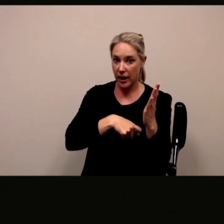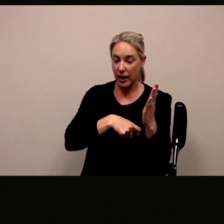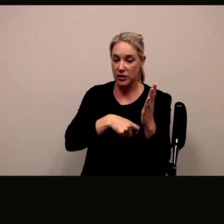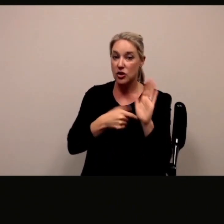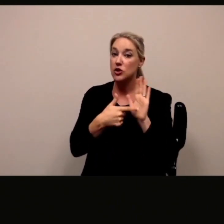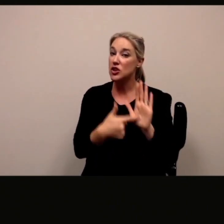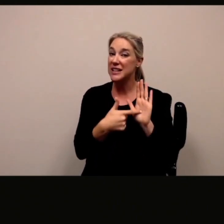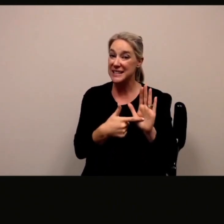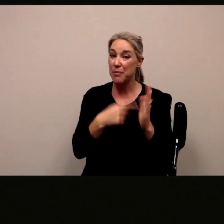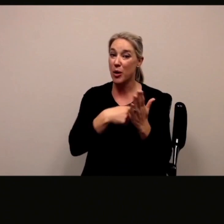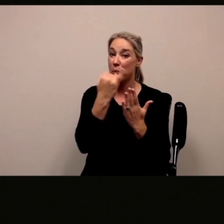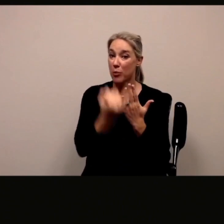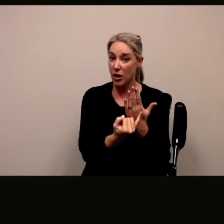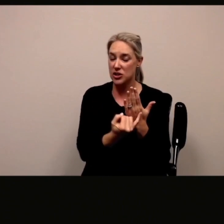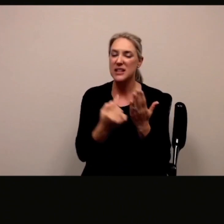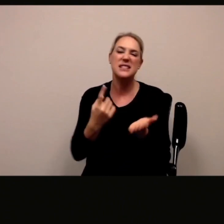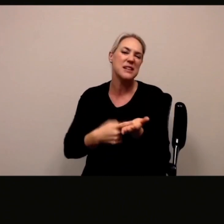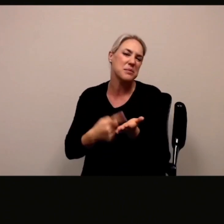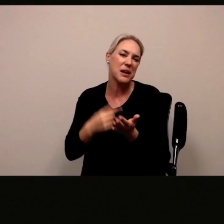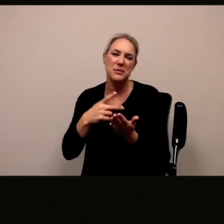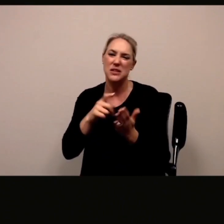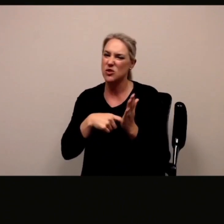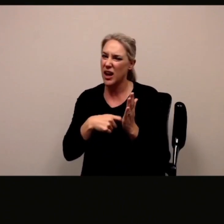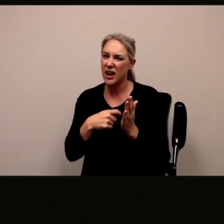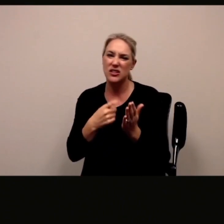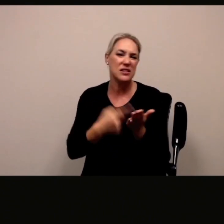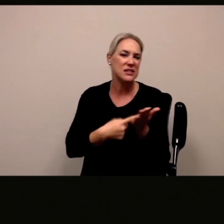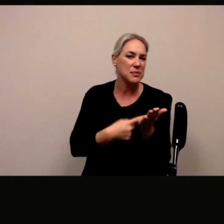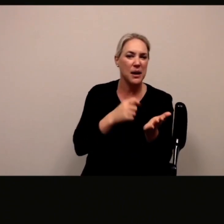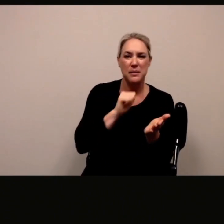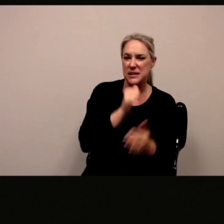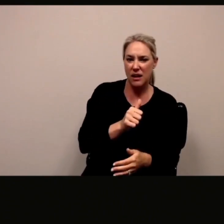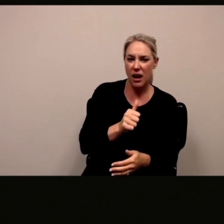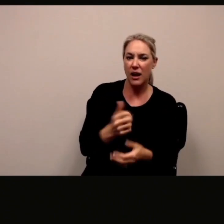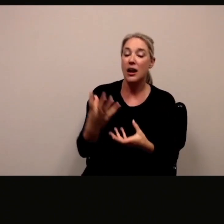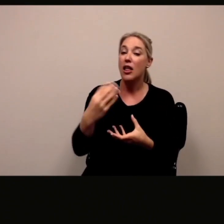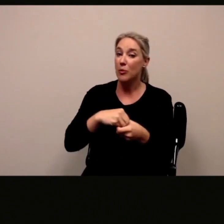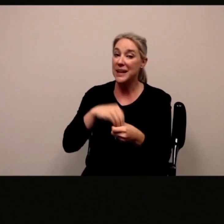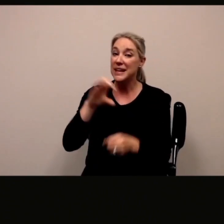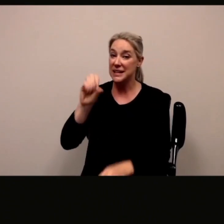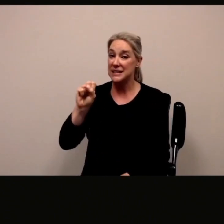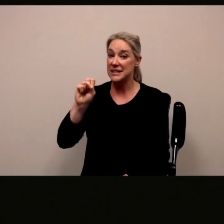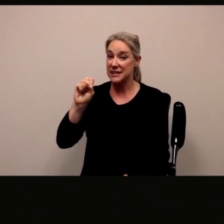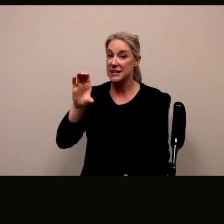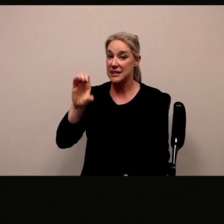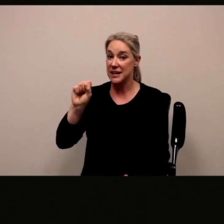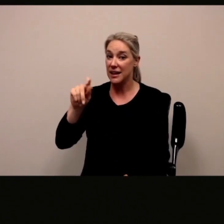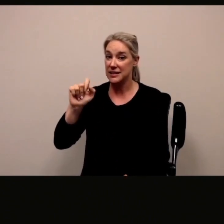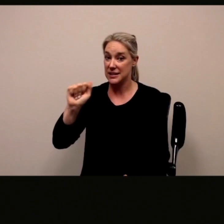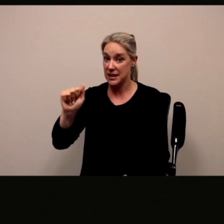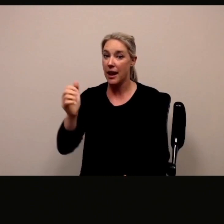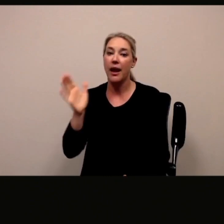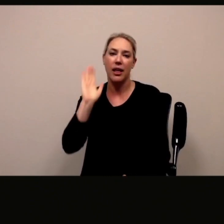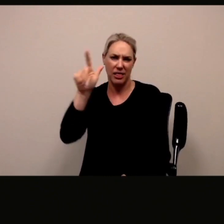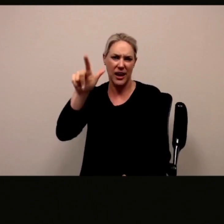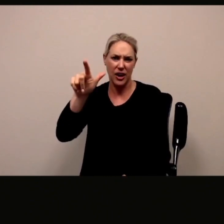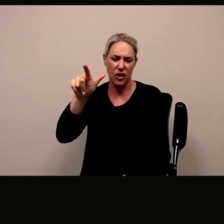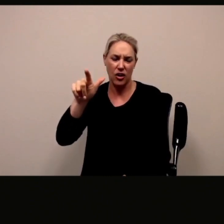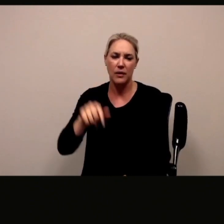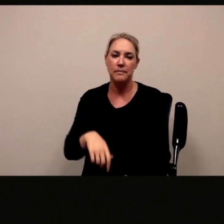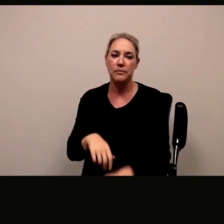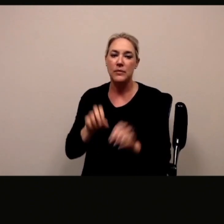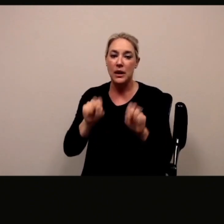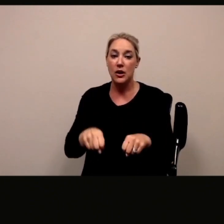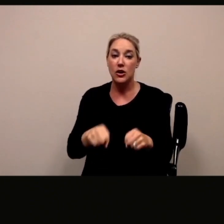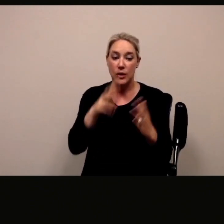Some of them are Scratch, some of them aren't, but those will be in CSTA later. But it was just more going over, there's some seminal books,